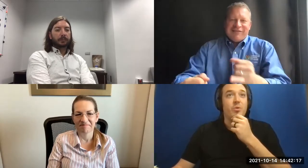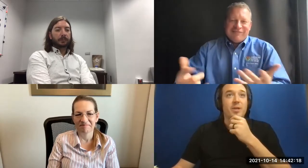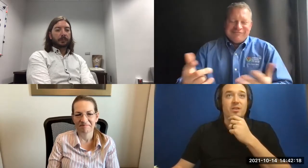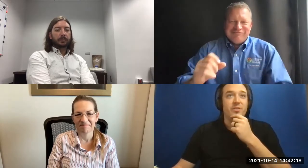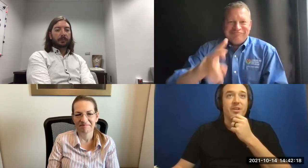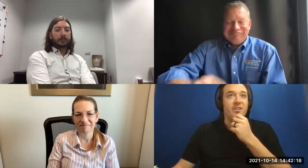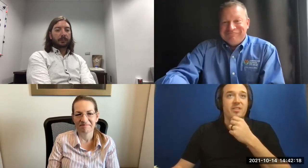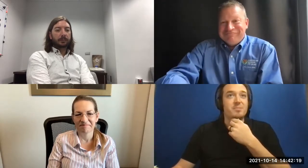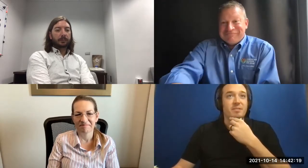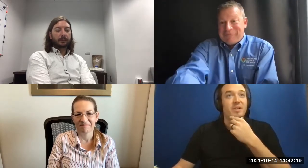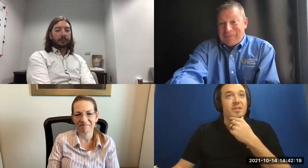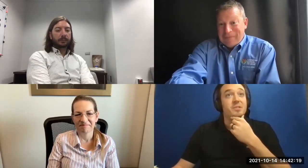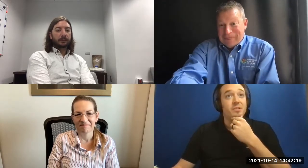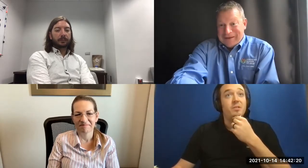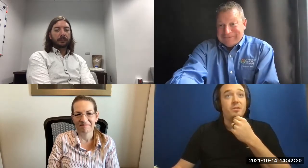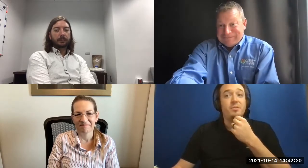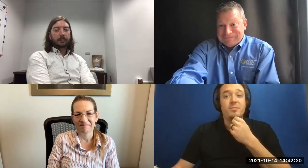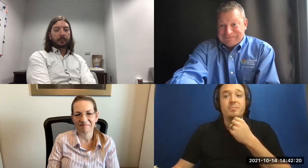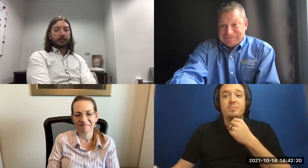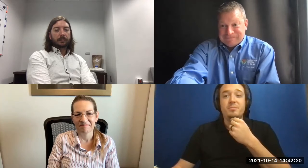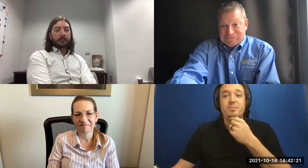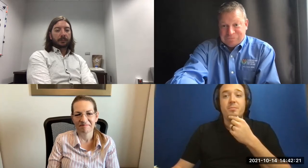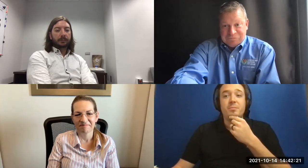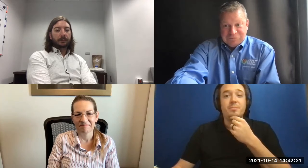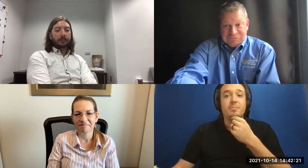discussion, and it will be ongoing. Nothing's being finalized.